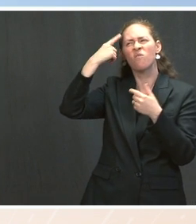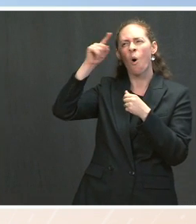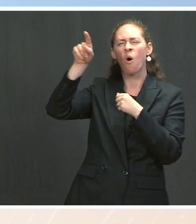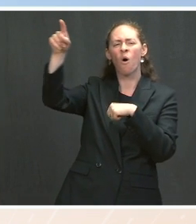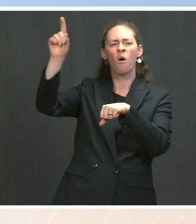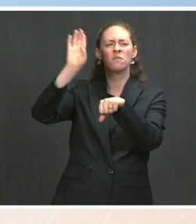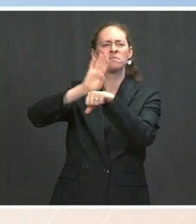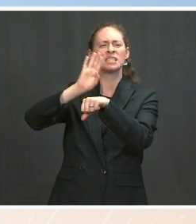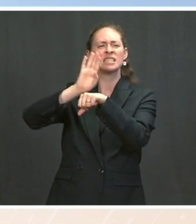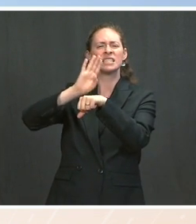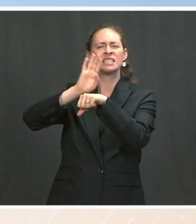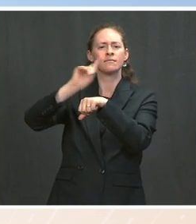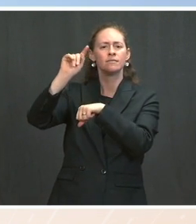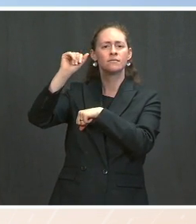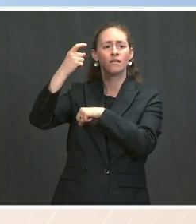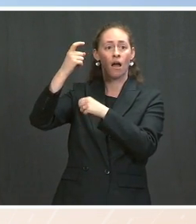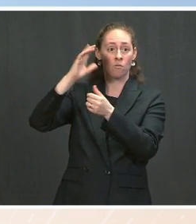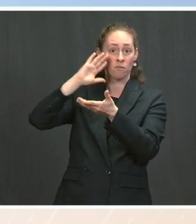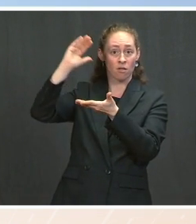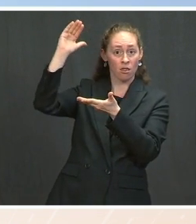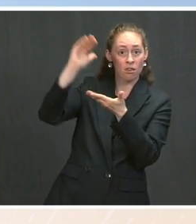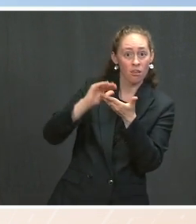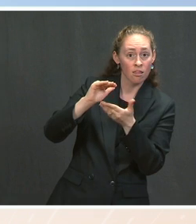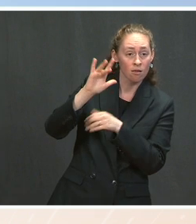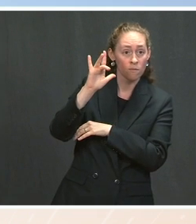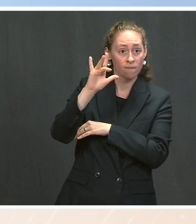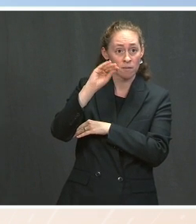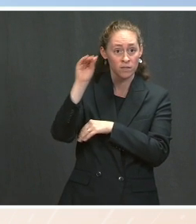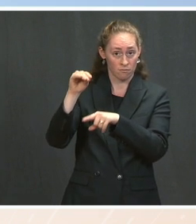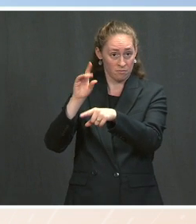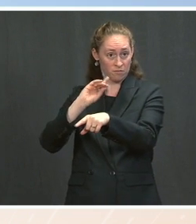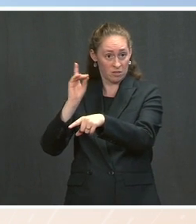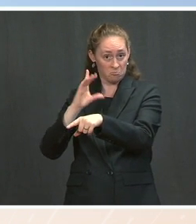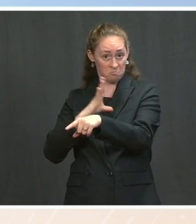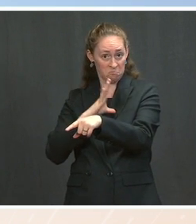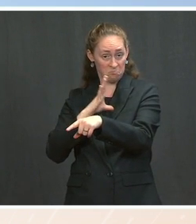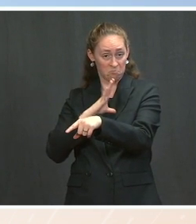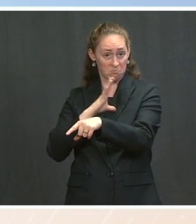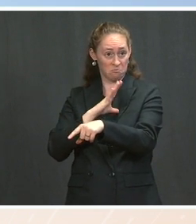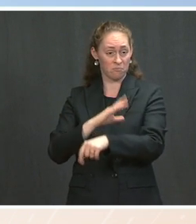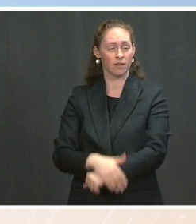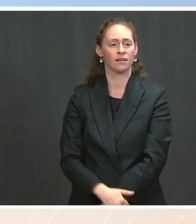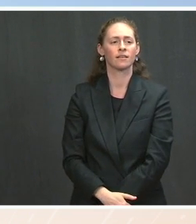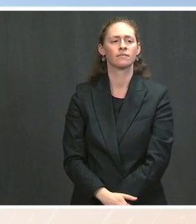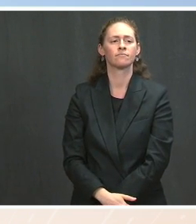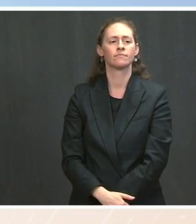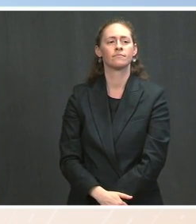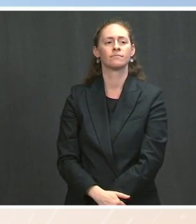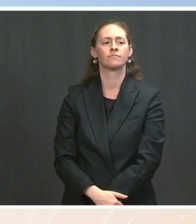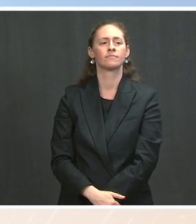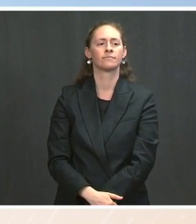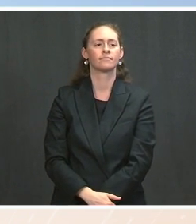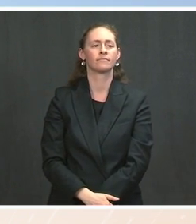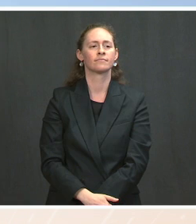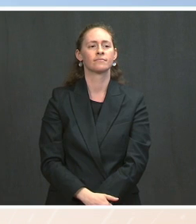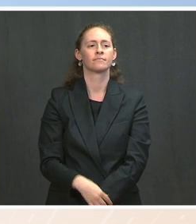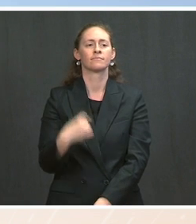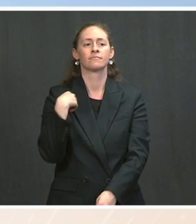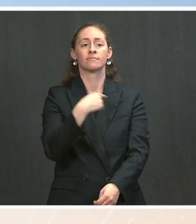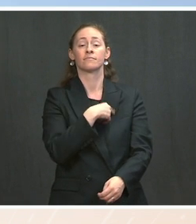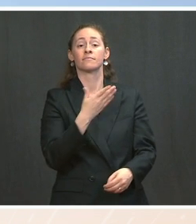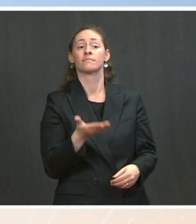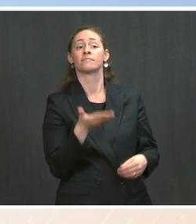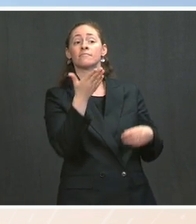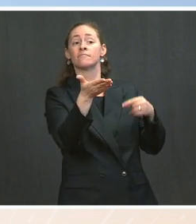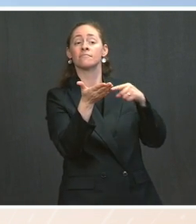down to 25%, something that Democrats were asking for? Well, again, our counterproposal was primarily focused on the areas of investment, as you'll see